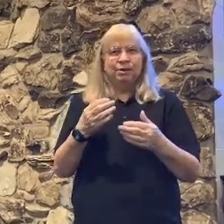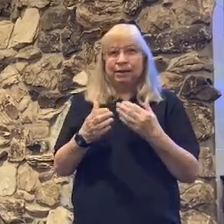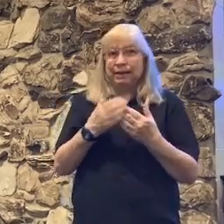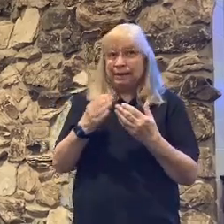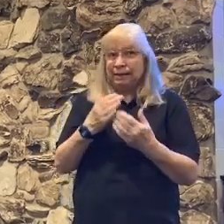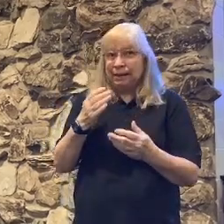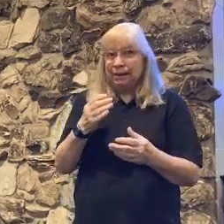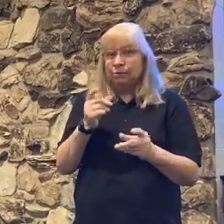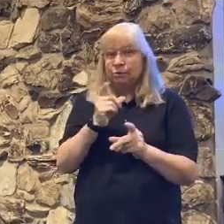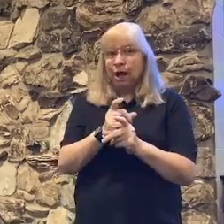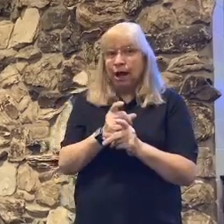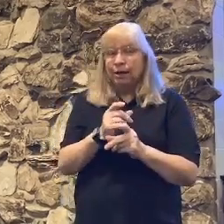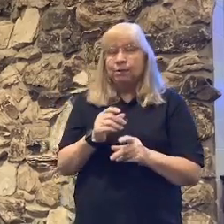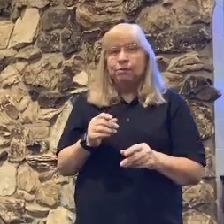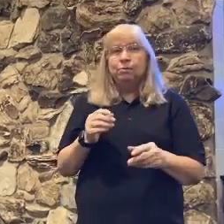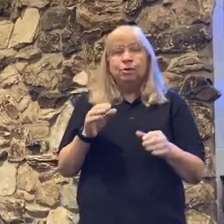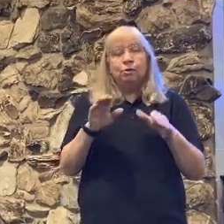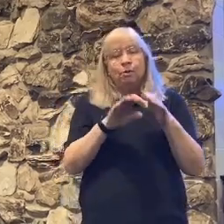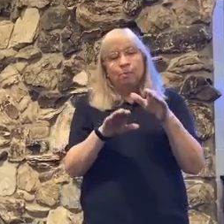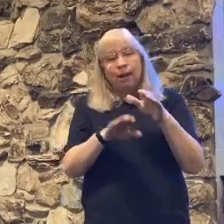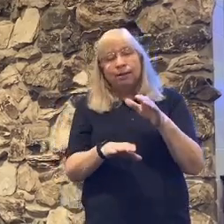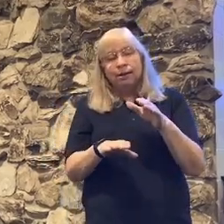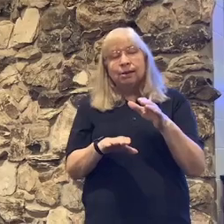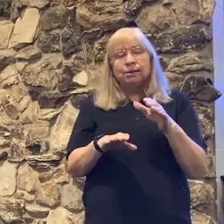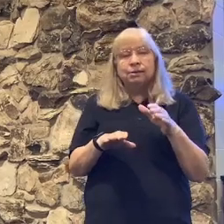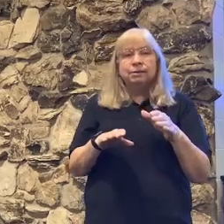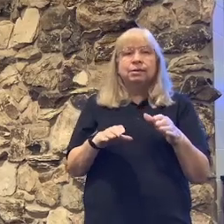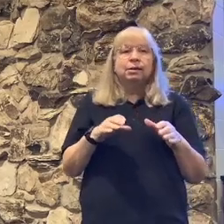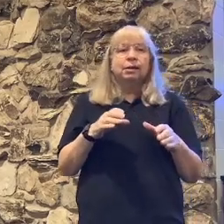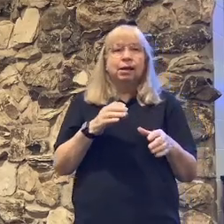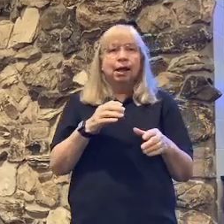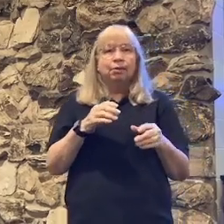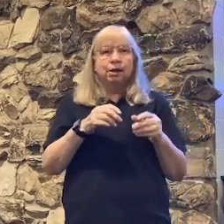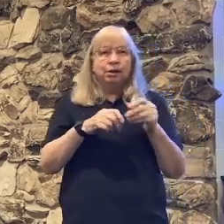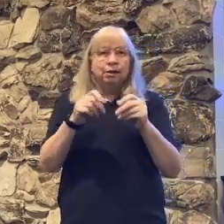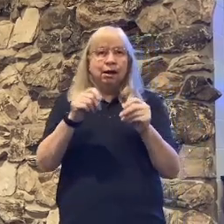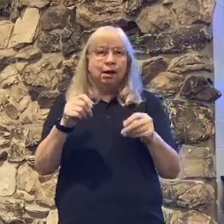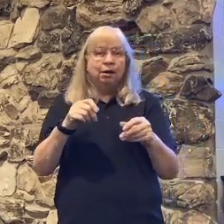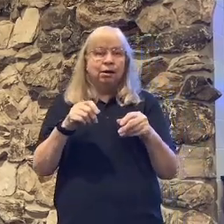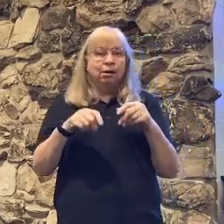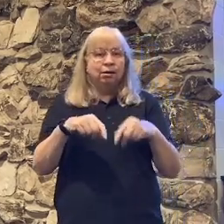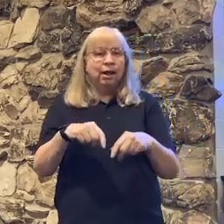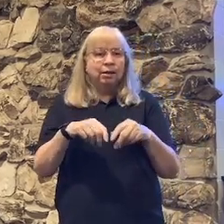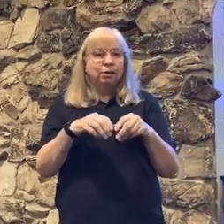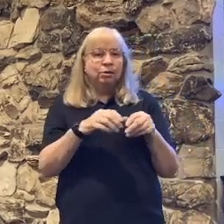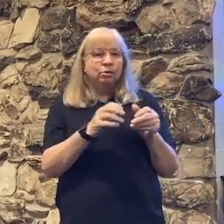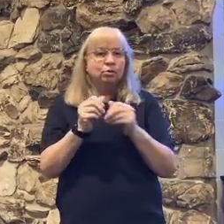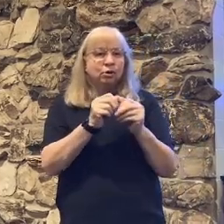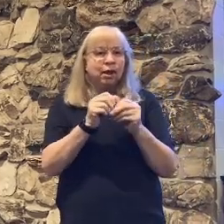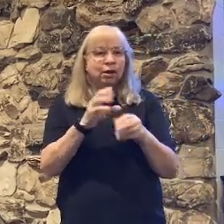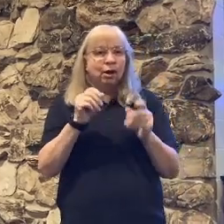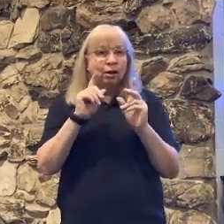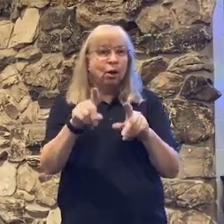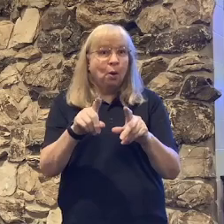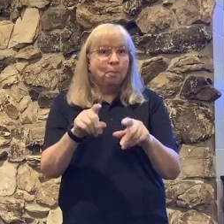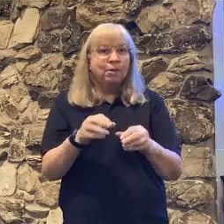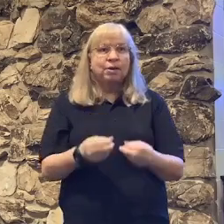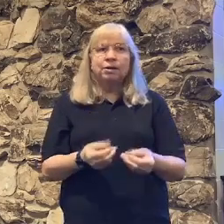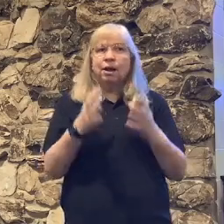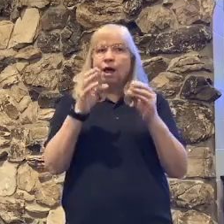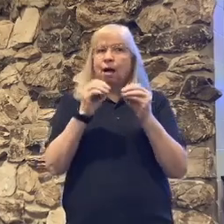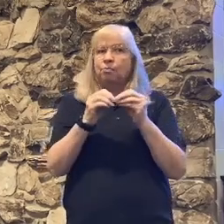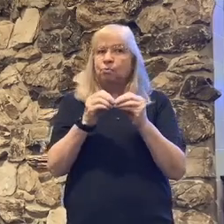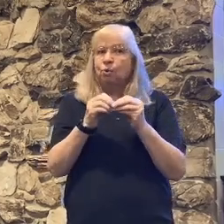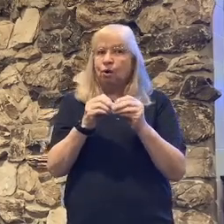right? We know the basic concepts. We tie our legs together and we go, right? There's a lot more to it than that,